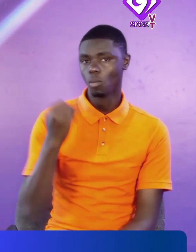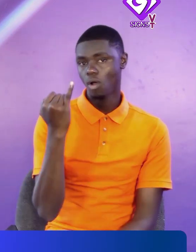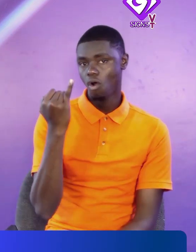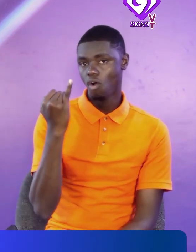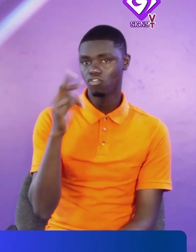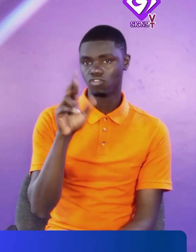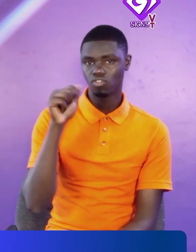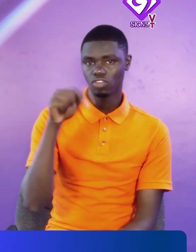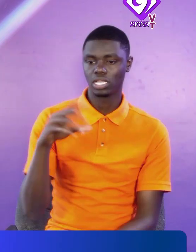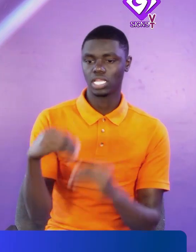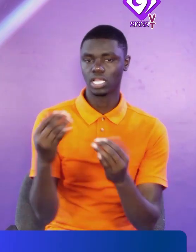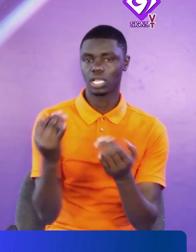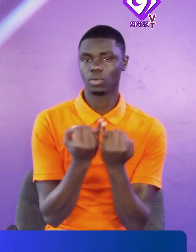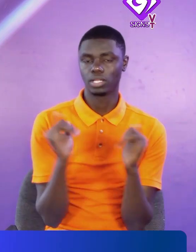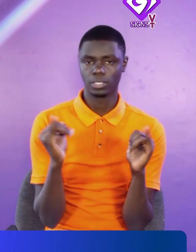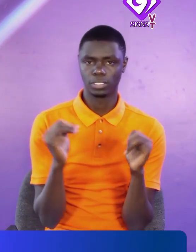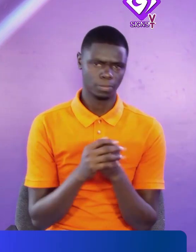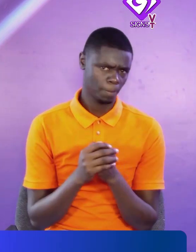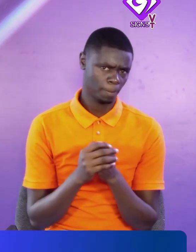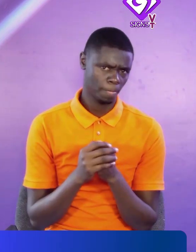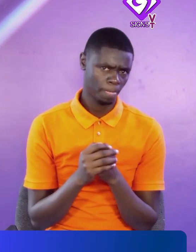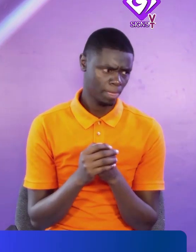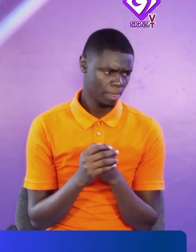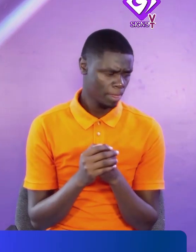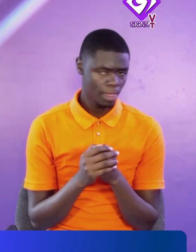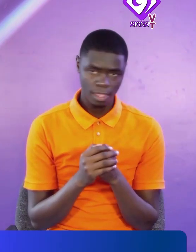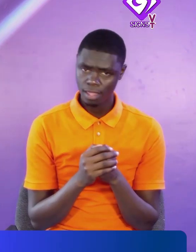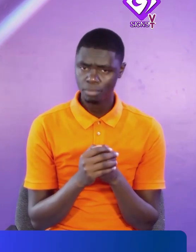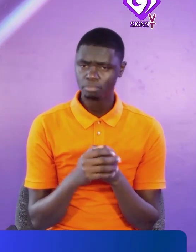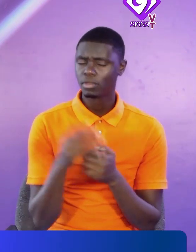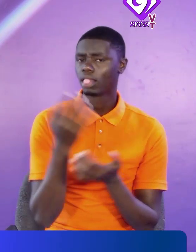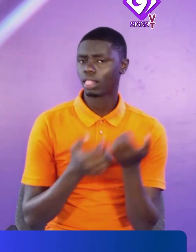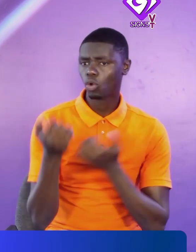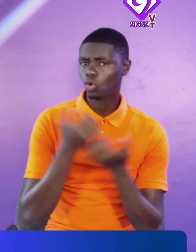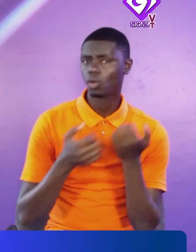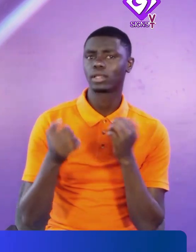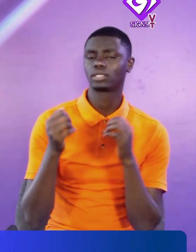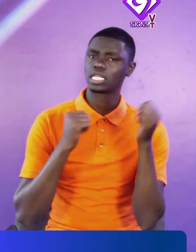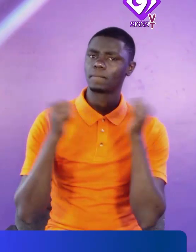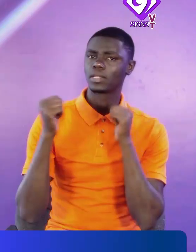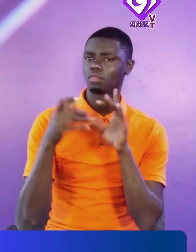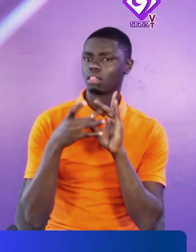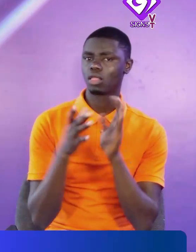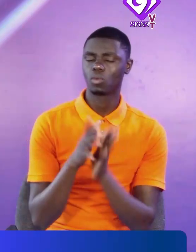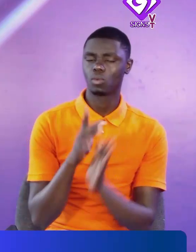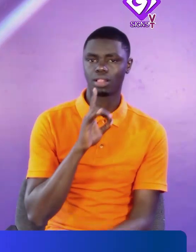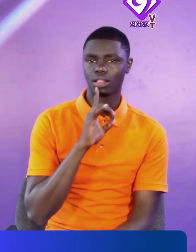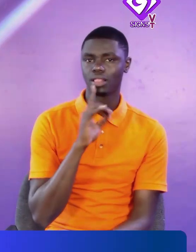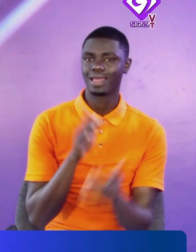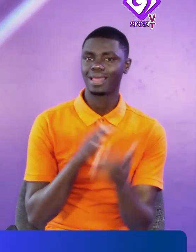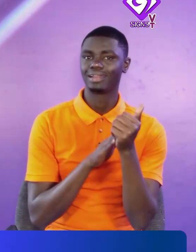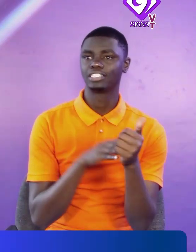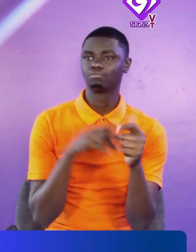granted independence. Now, the Iraqi government maintained close economic and military ties with Britain, leading to